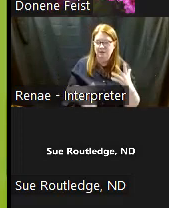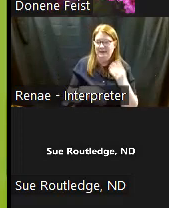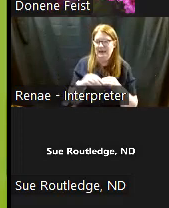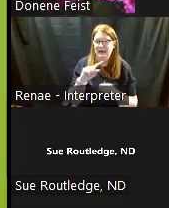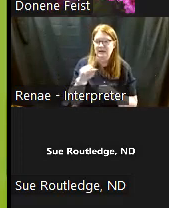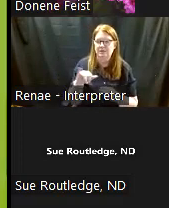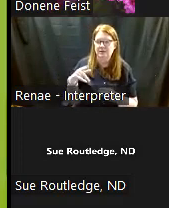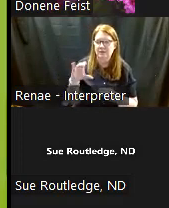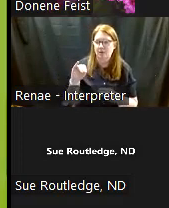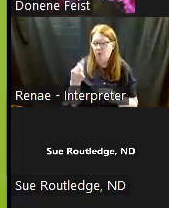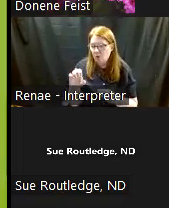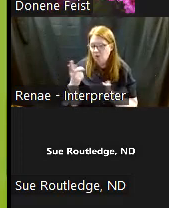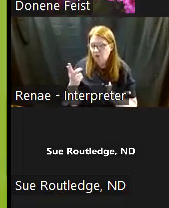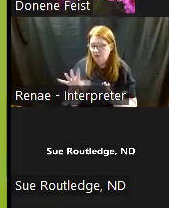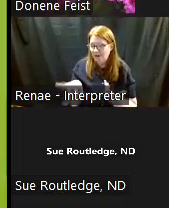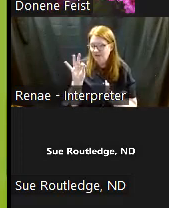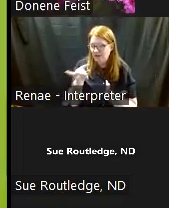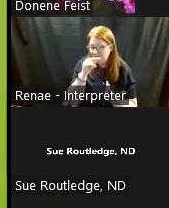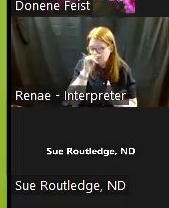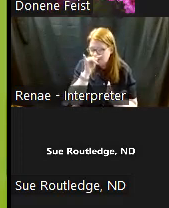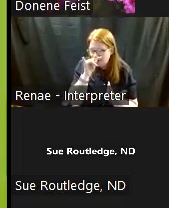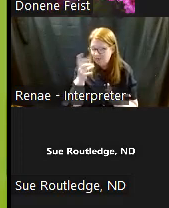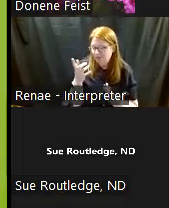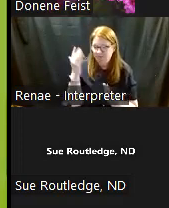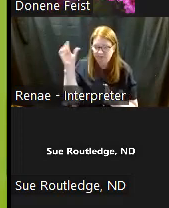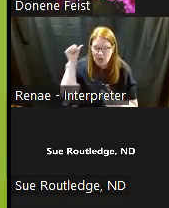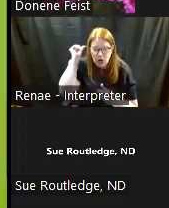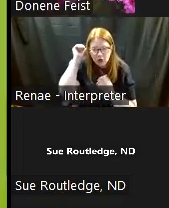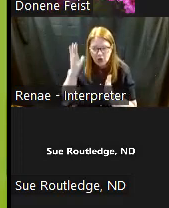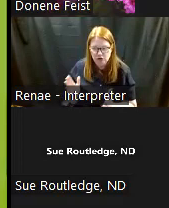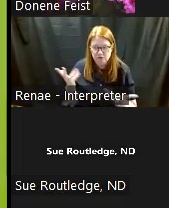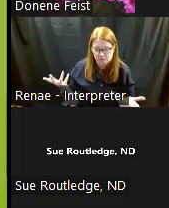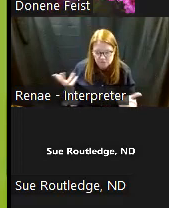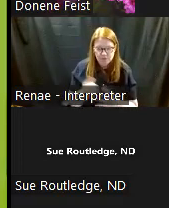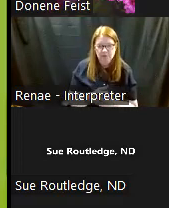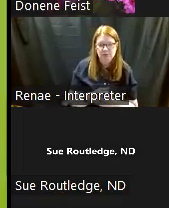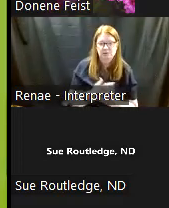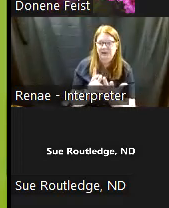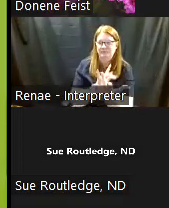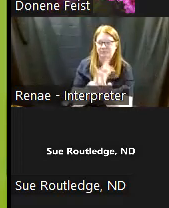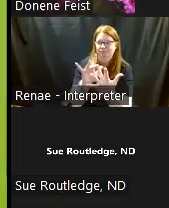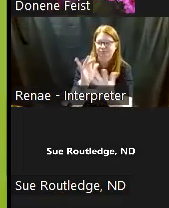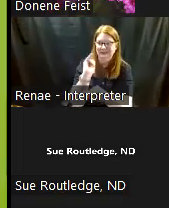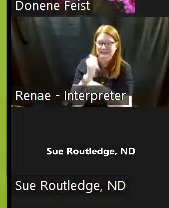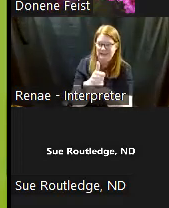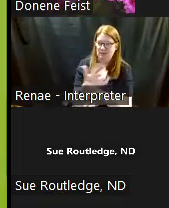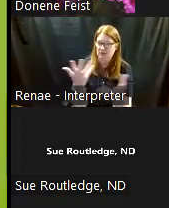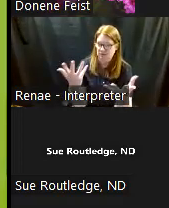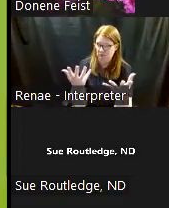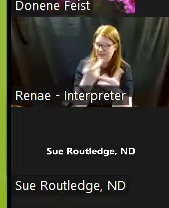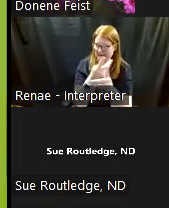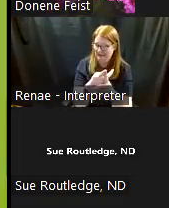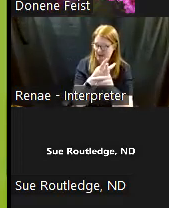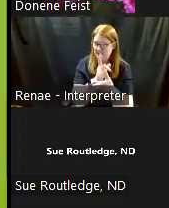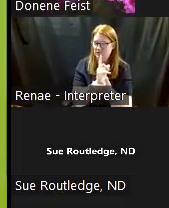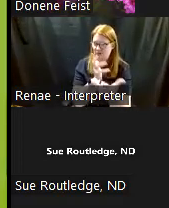find all of the pediatric audiologists that would be in that place. And so we can actually just like reach out ahead of time, establish care, and make sure it's going to be a good